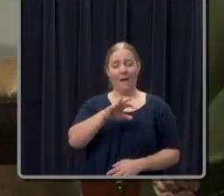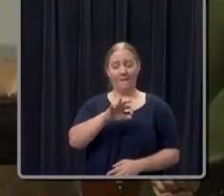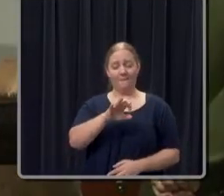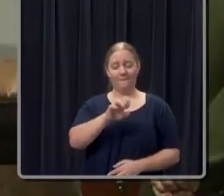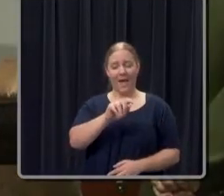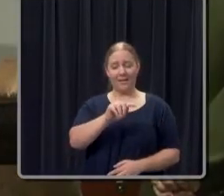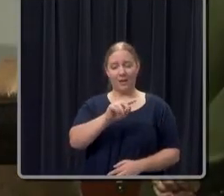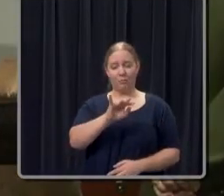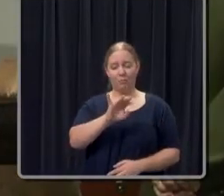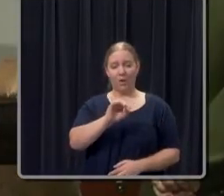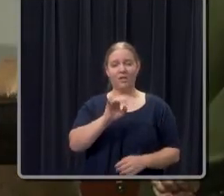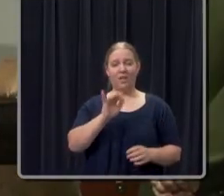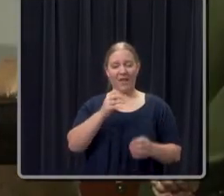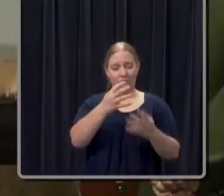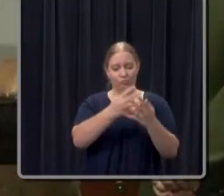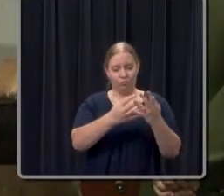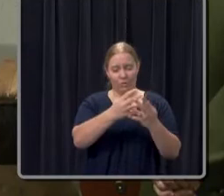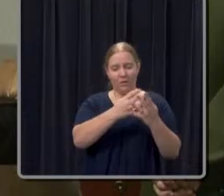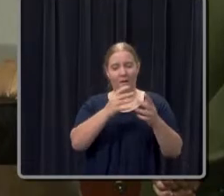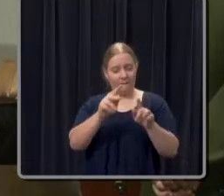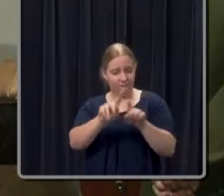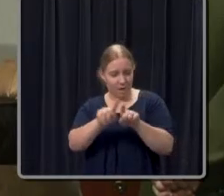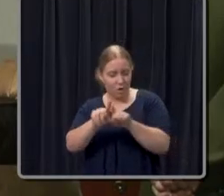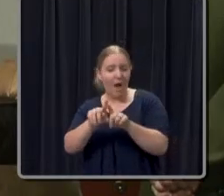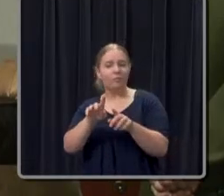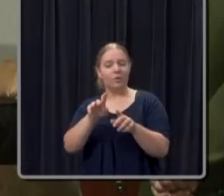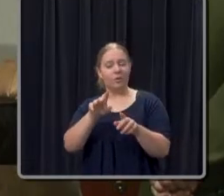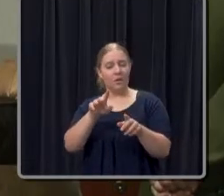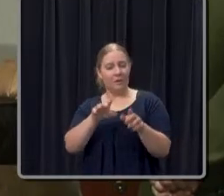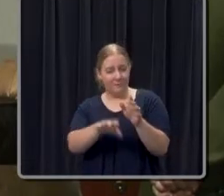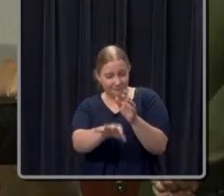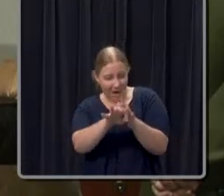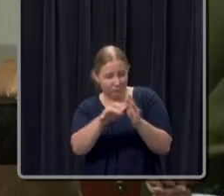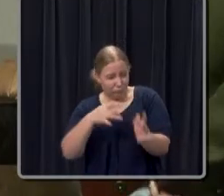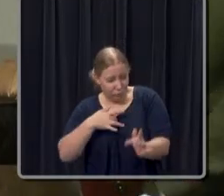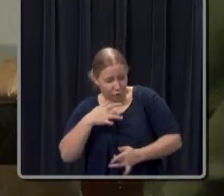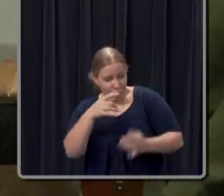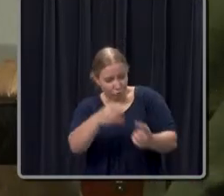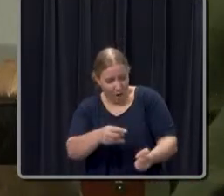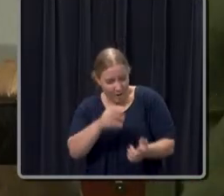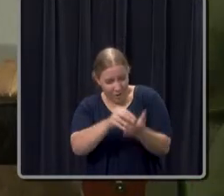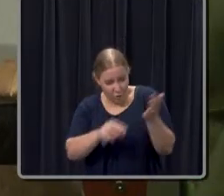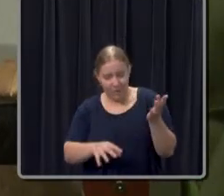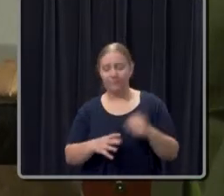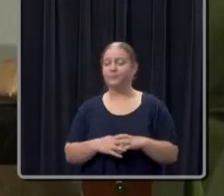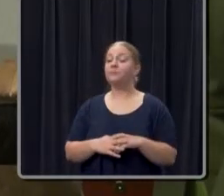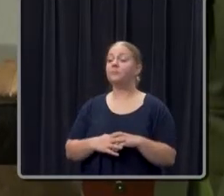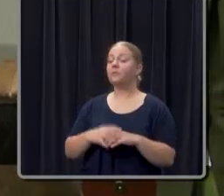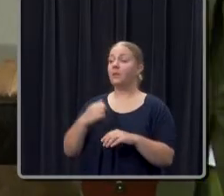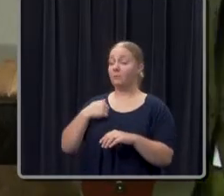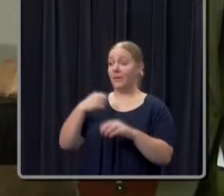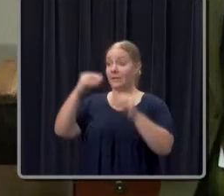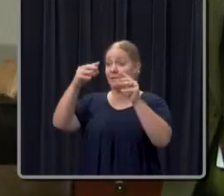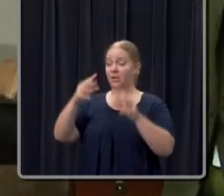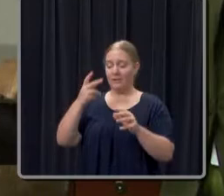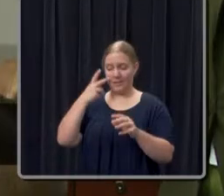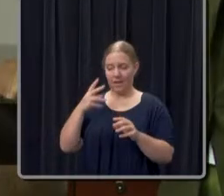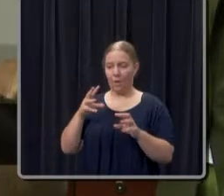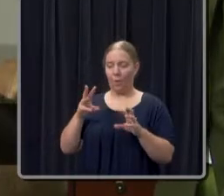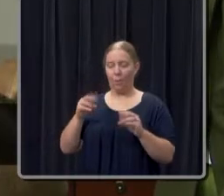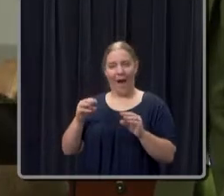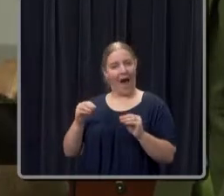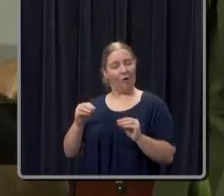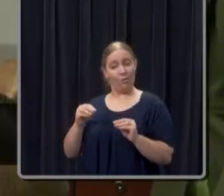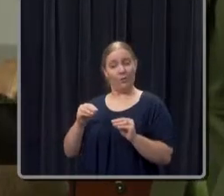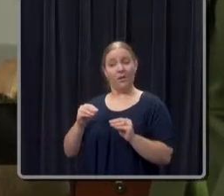to finding the concerns, to finding the struggling student. And so as a teacher, if I see, wow, I have students